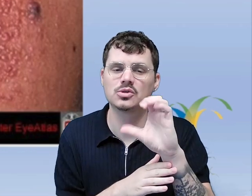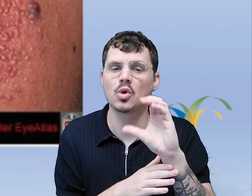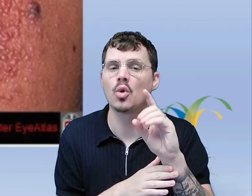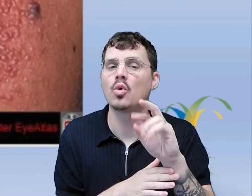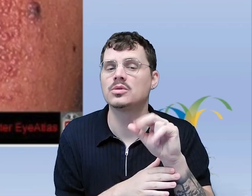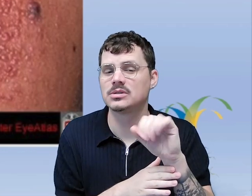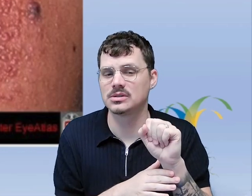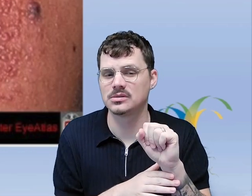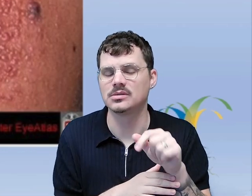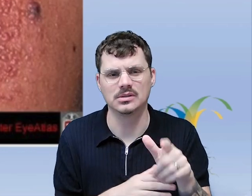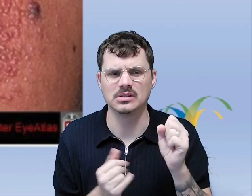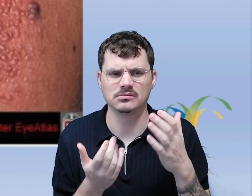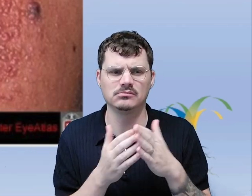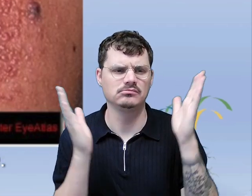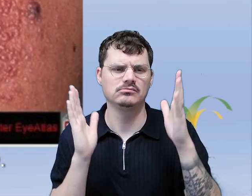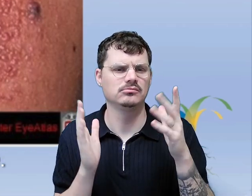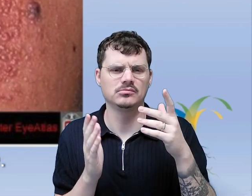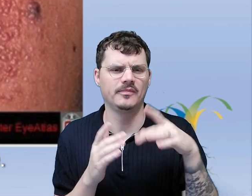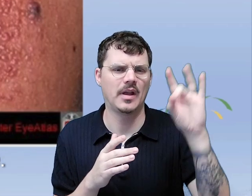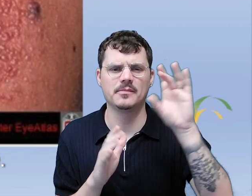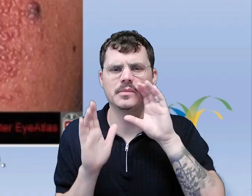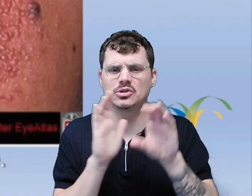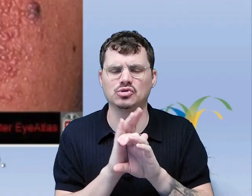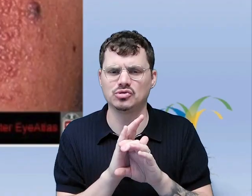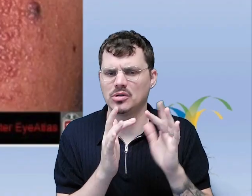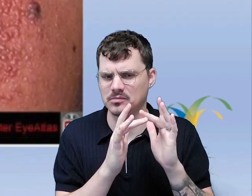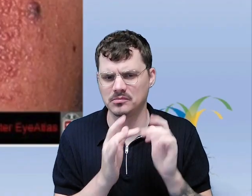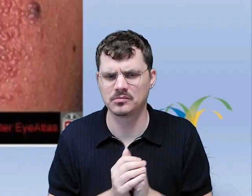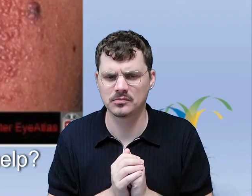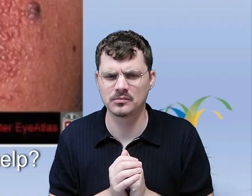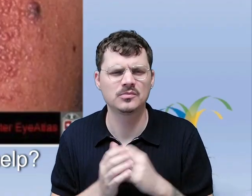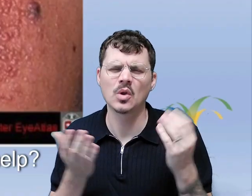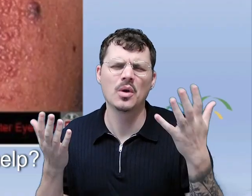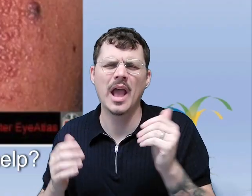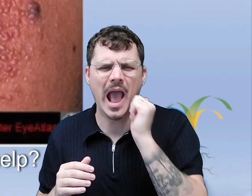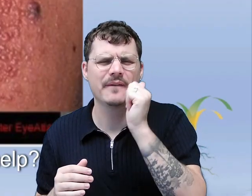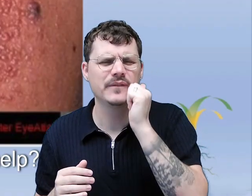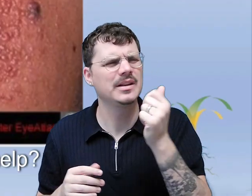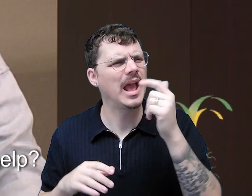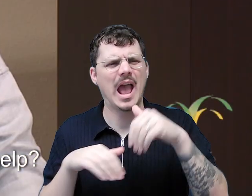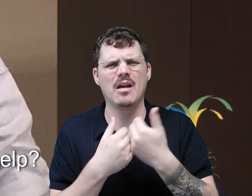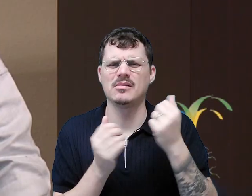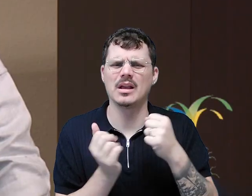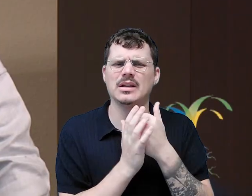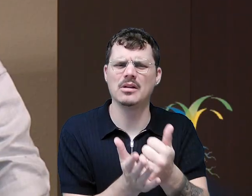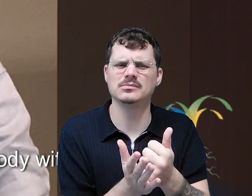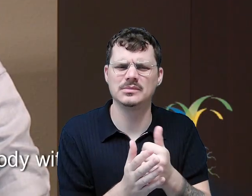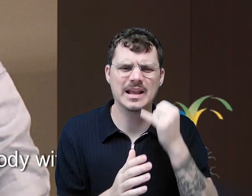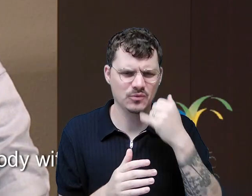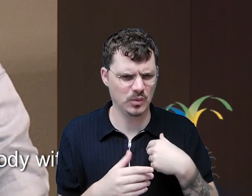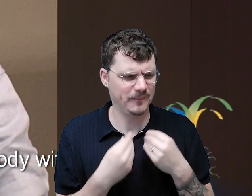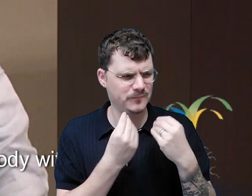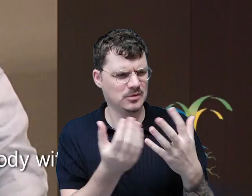tuberous sclerosis. And this is a publicly available picture. So what are everyday ways to help? If